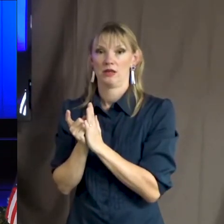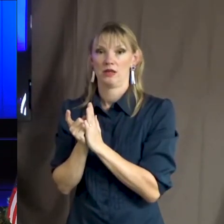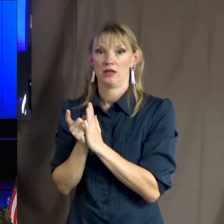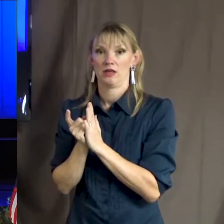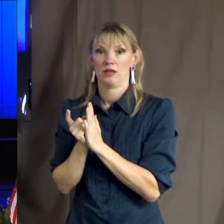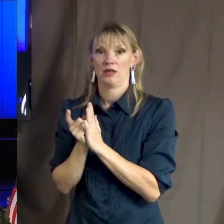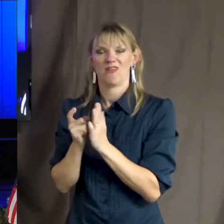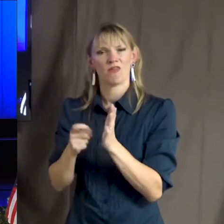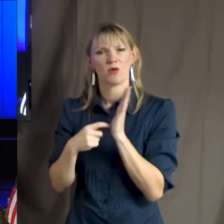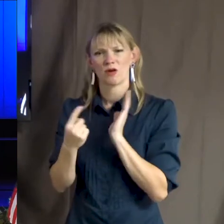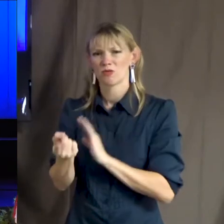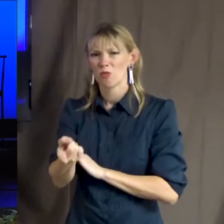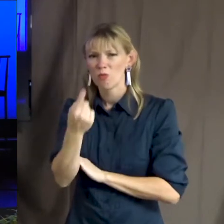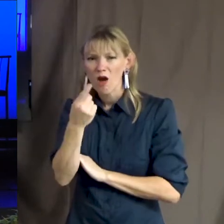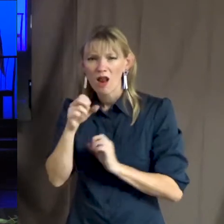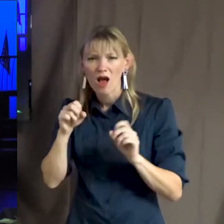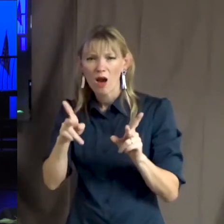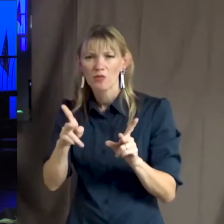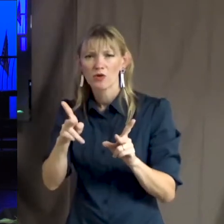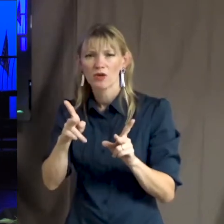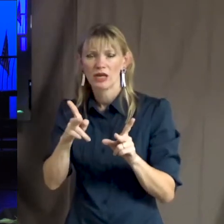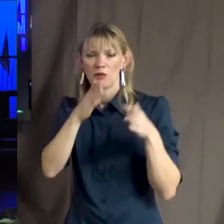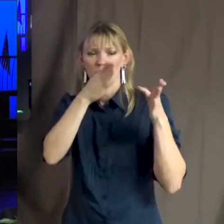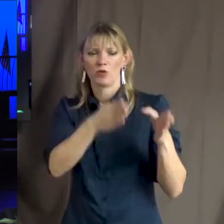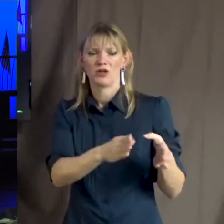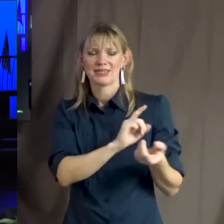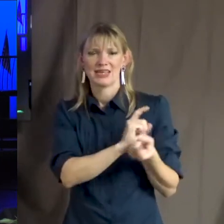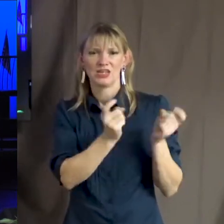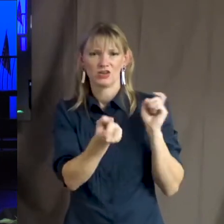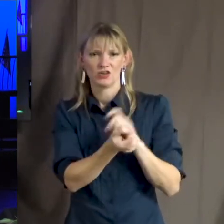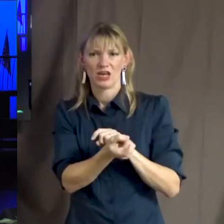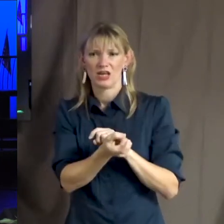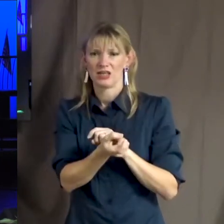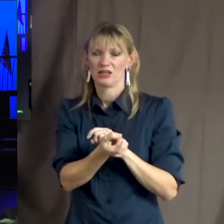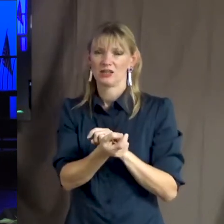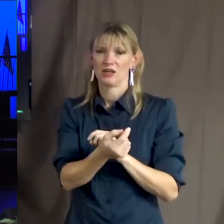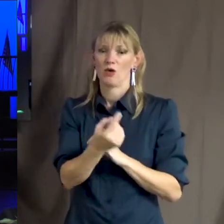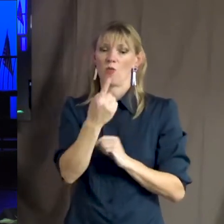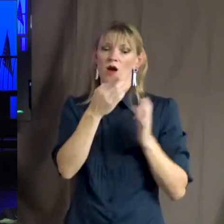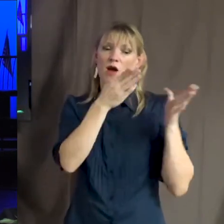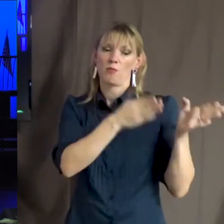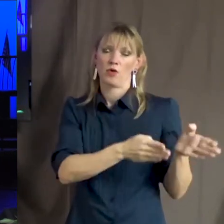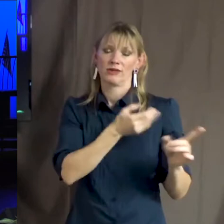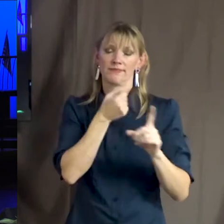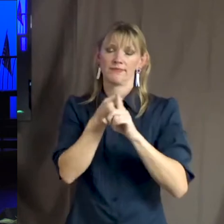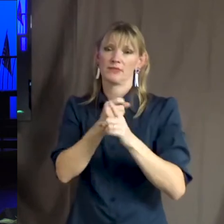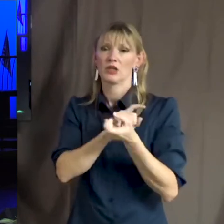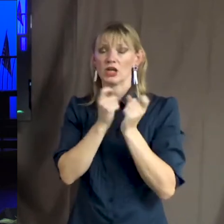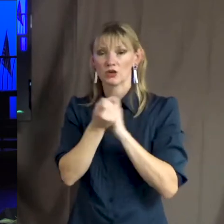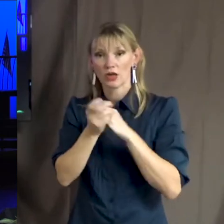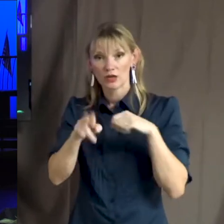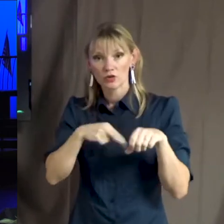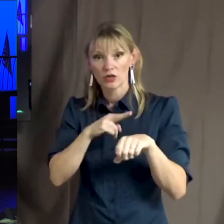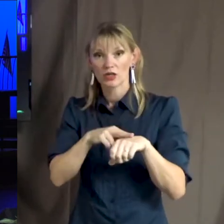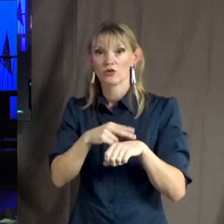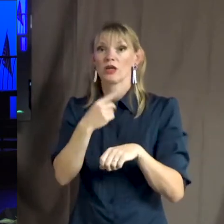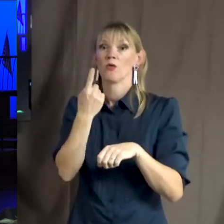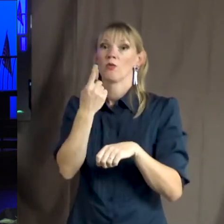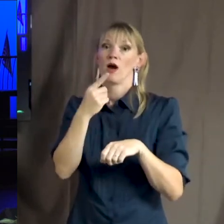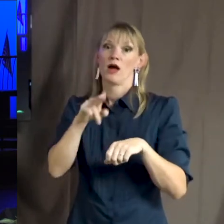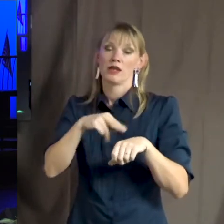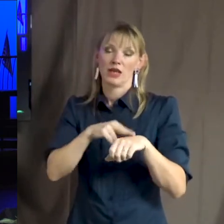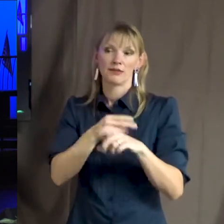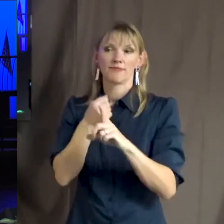Only takes one opportunity to change a person. Only takes one person to change a nation. It only takes one nation